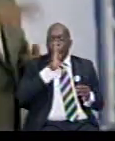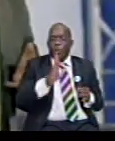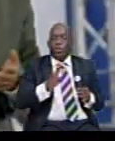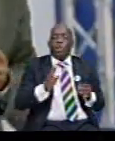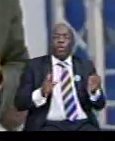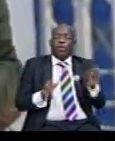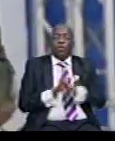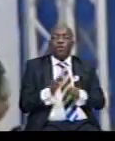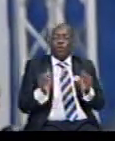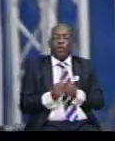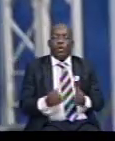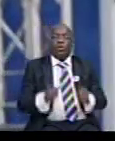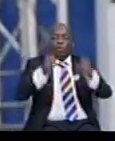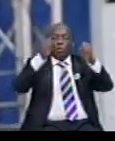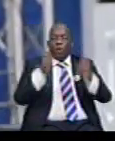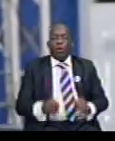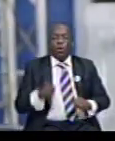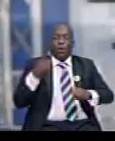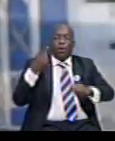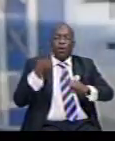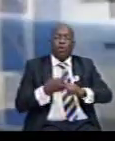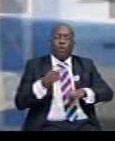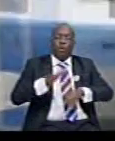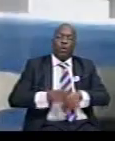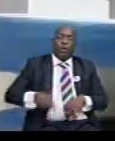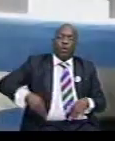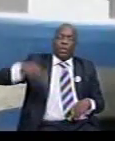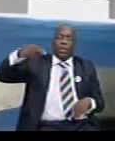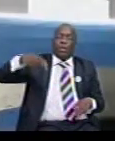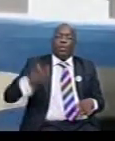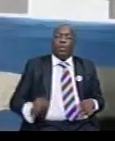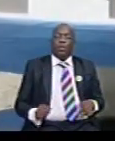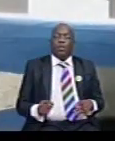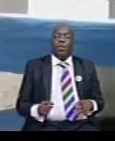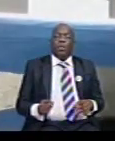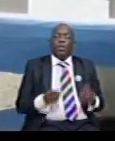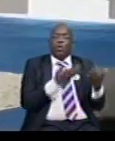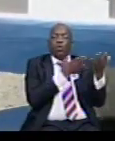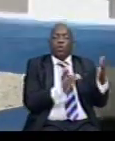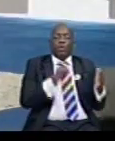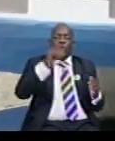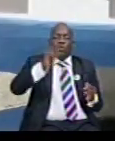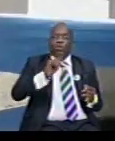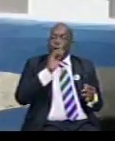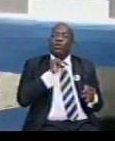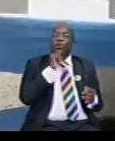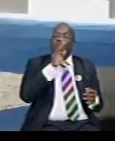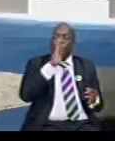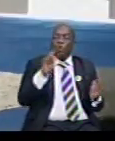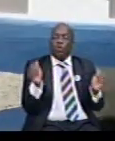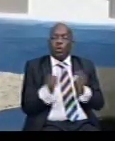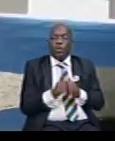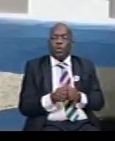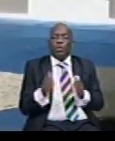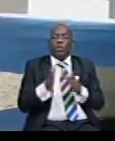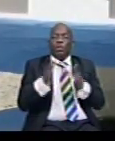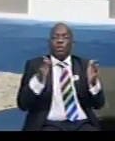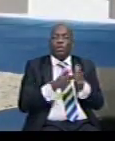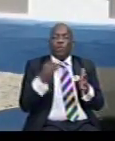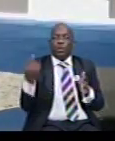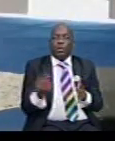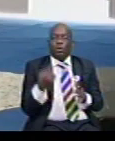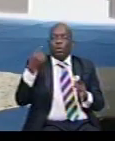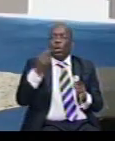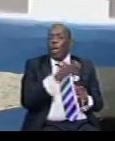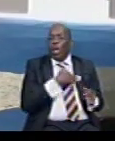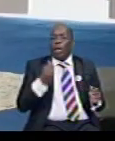the tarrying must not be with Jesus alone, must not be with the apostle alone, must not be with the